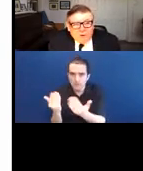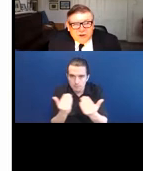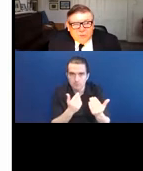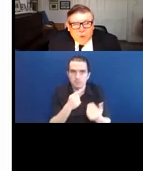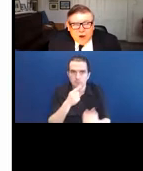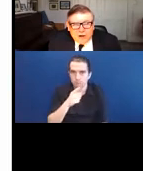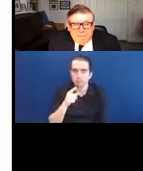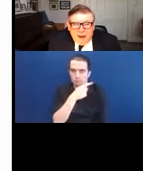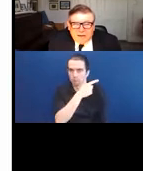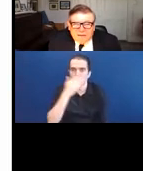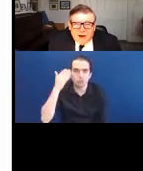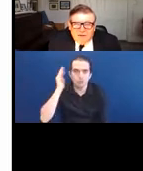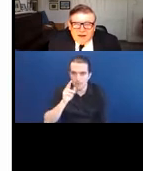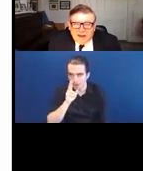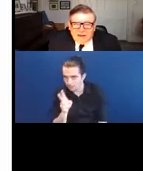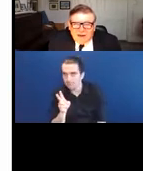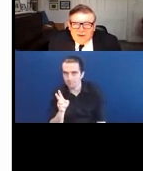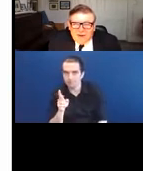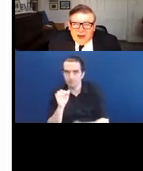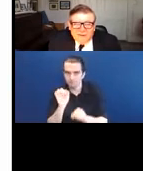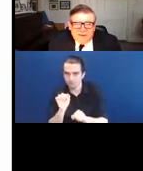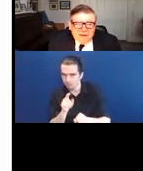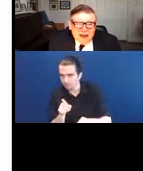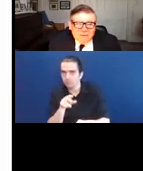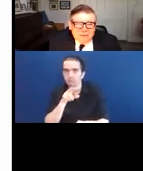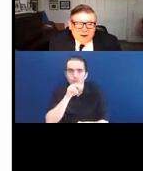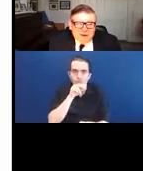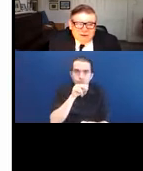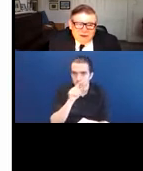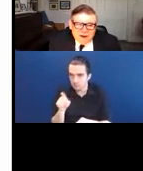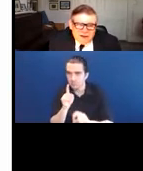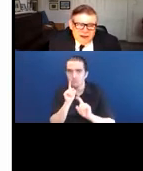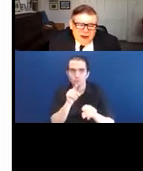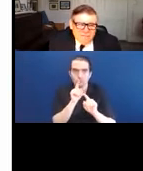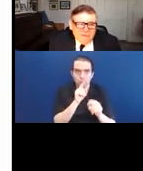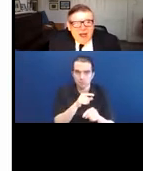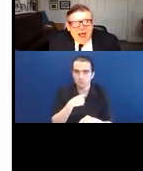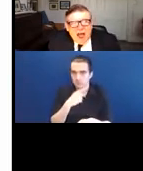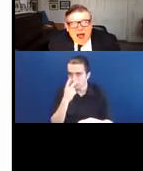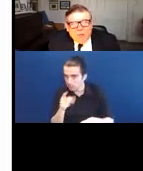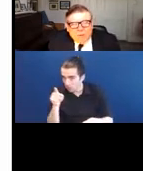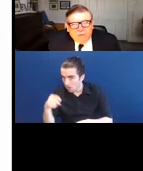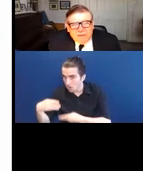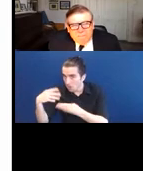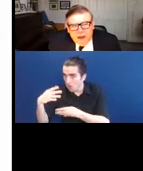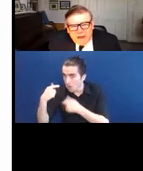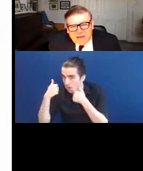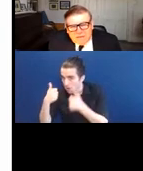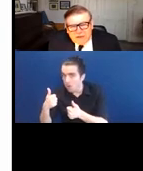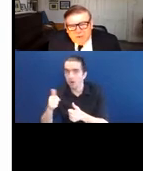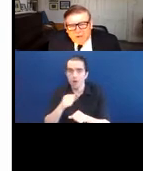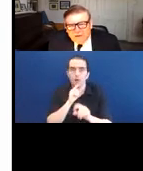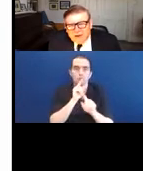What was the worst impact of COVID-19 on your life as a disabled person over the last year? And what was the